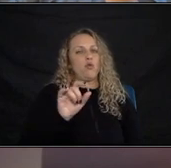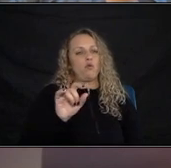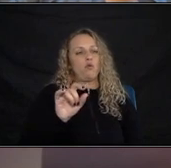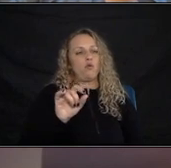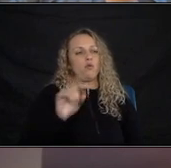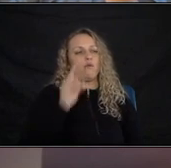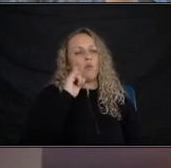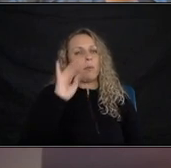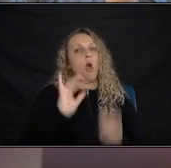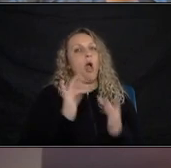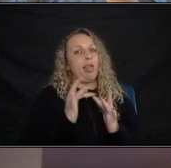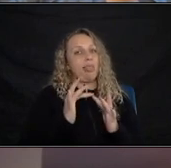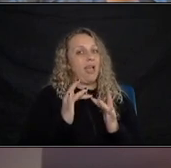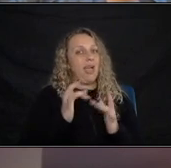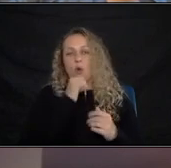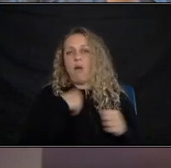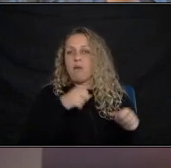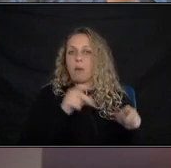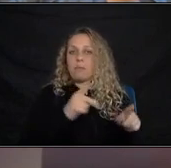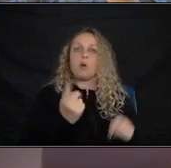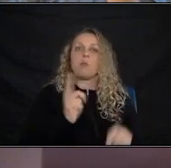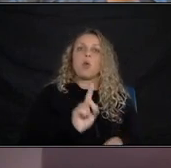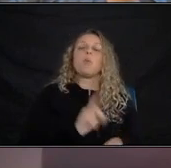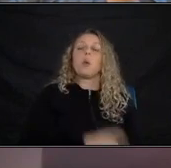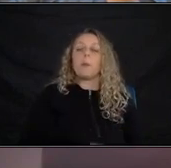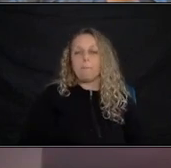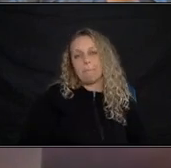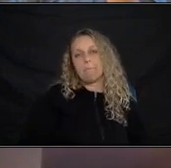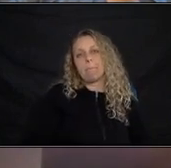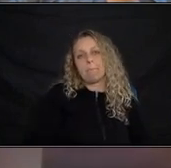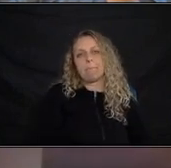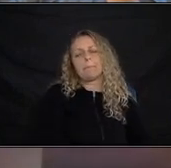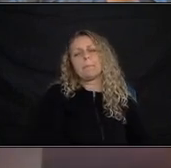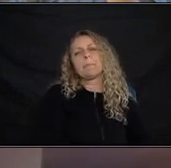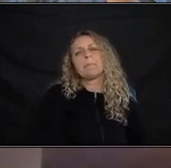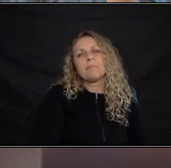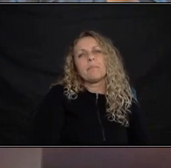people online that they don't have the opportunity to go to the podium.